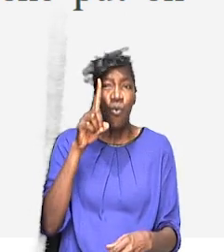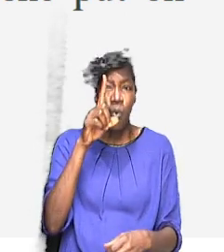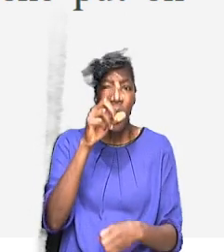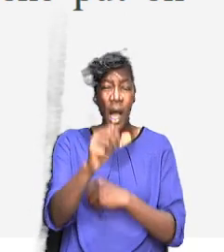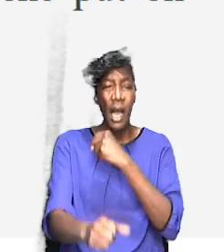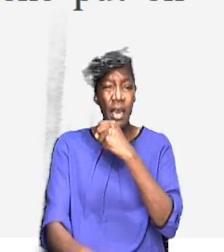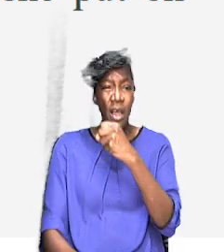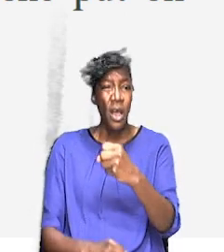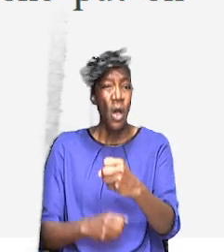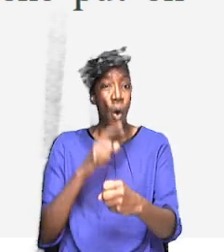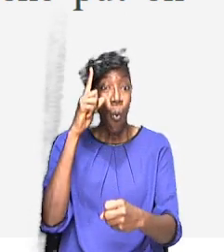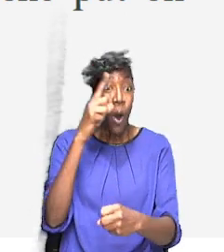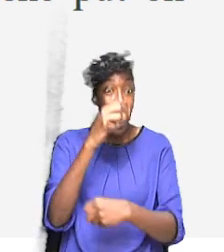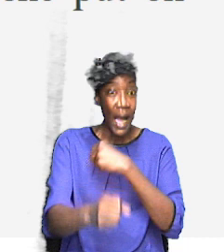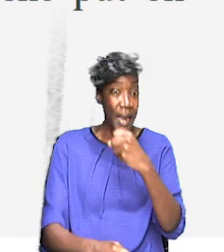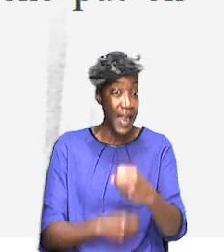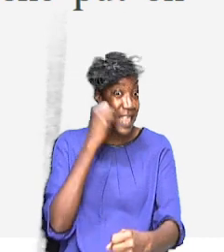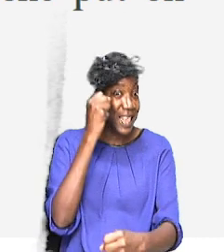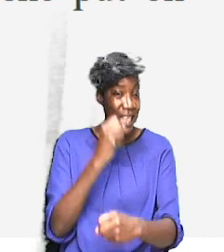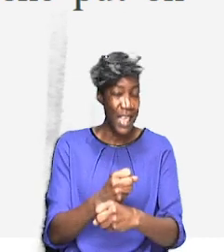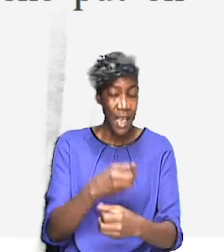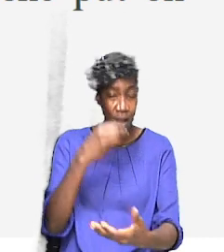It shows you the value.